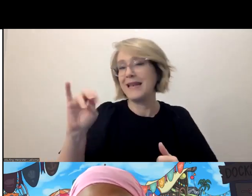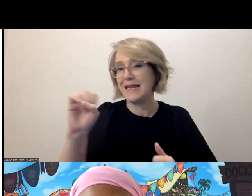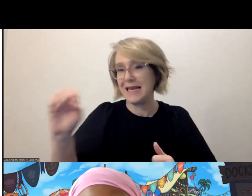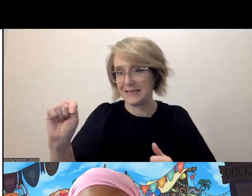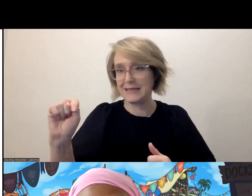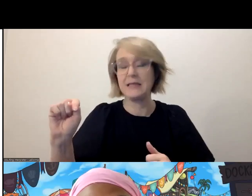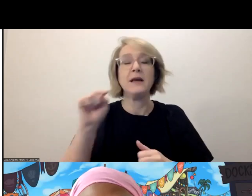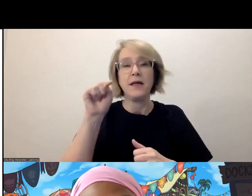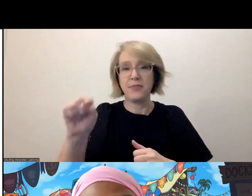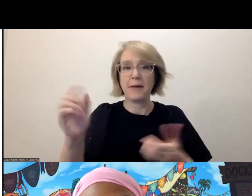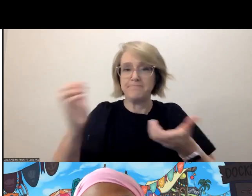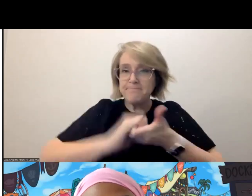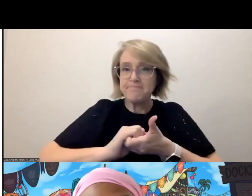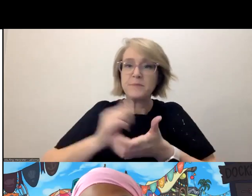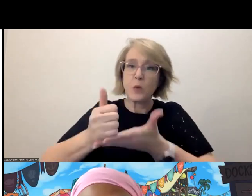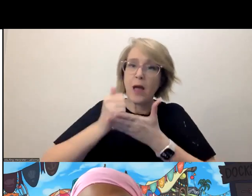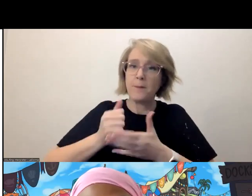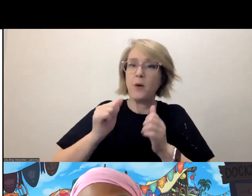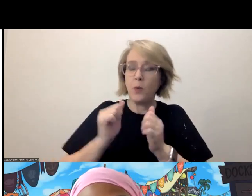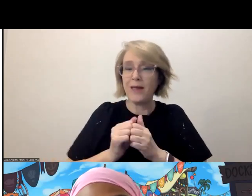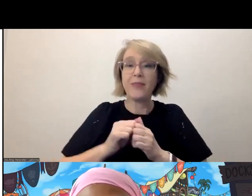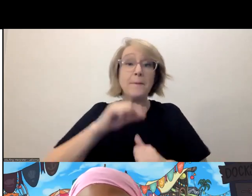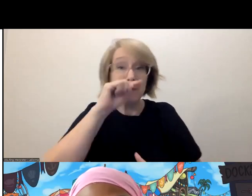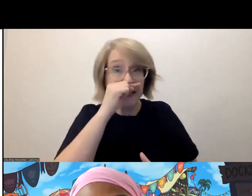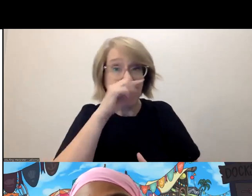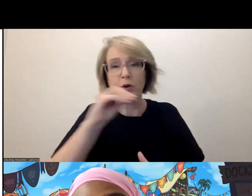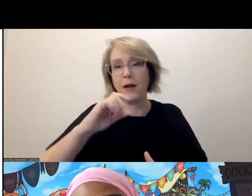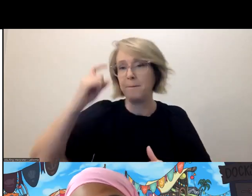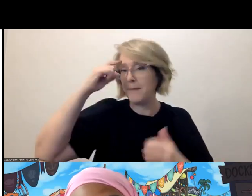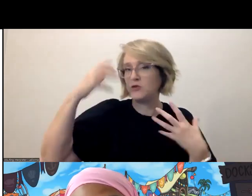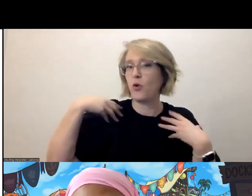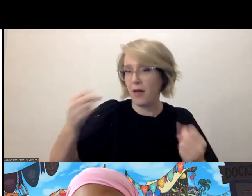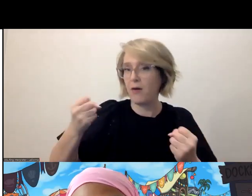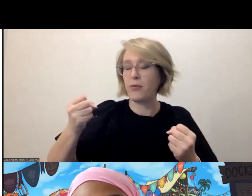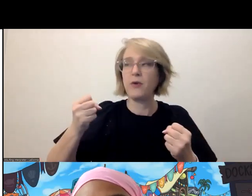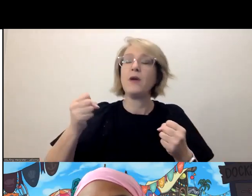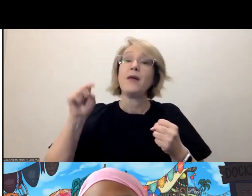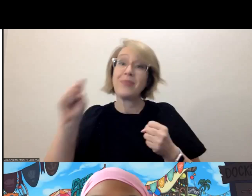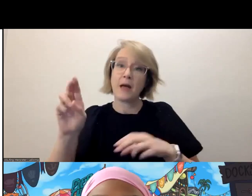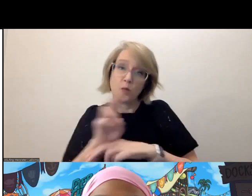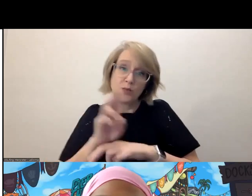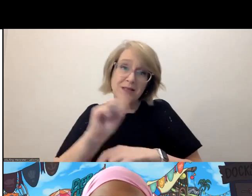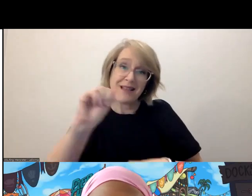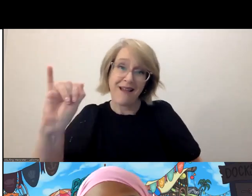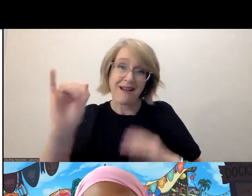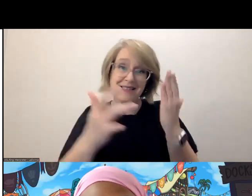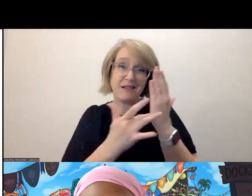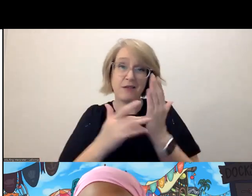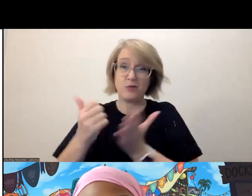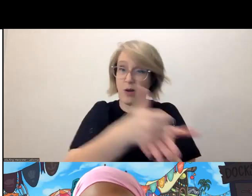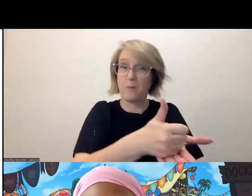pediatric healthcare, and also mental health, so that we're able to bring AI solutions to make their jobs more easier. One